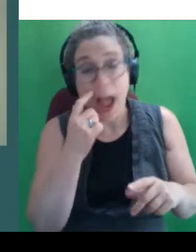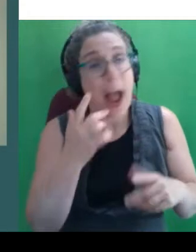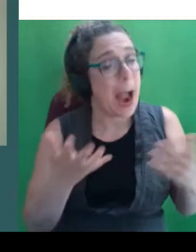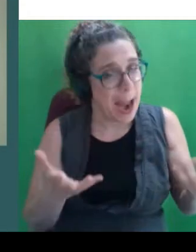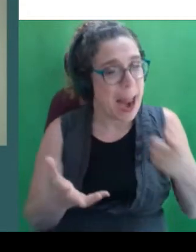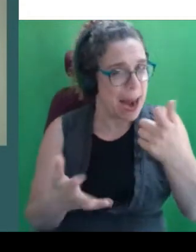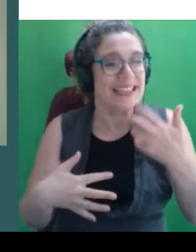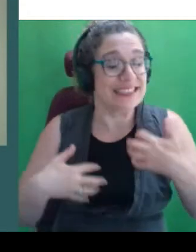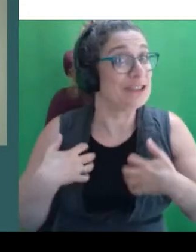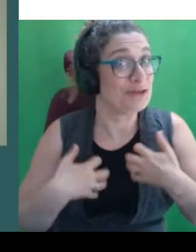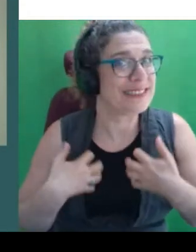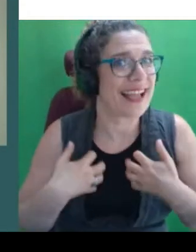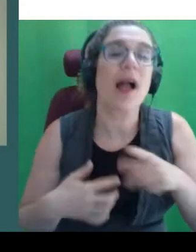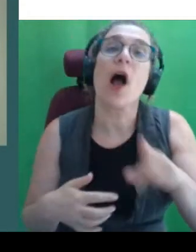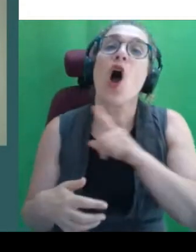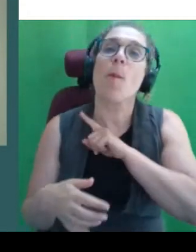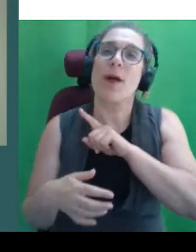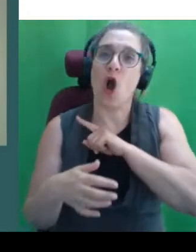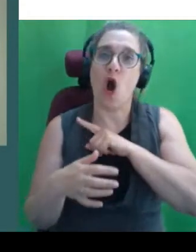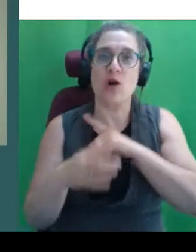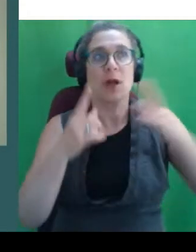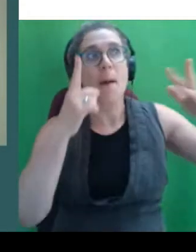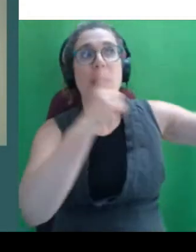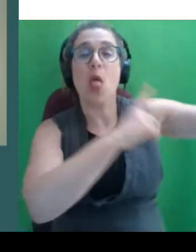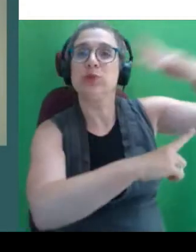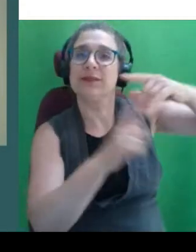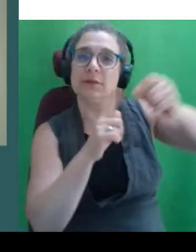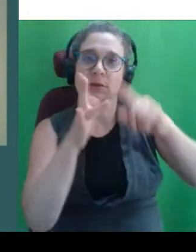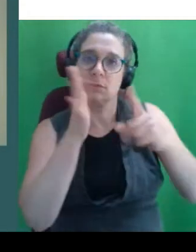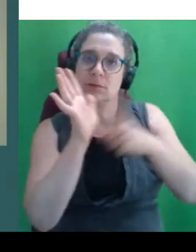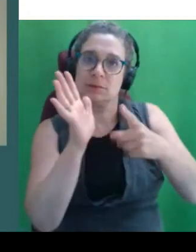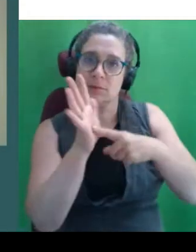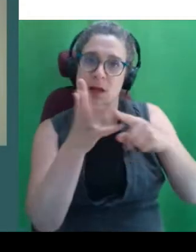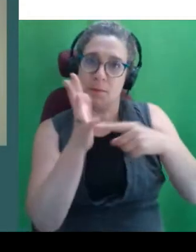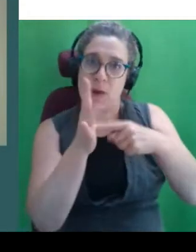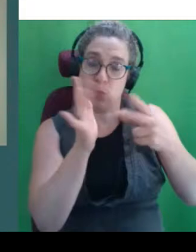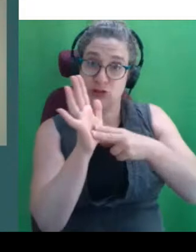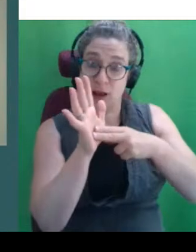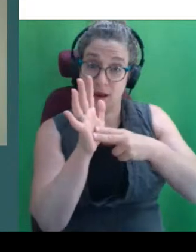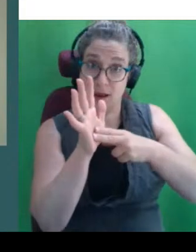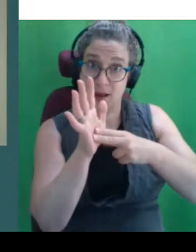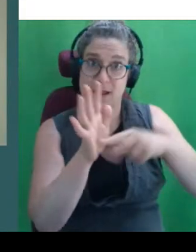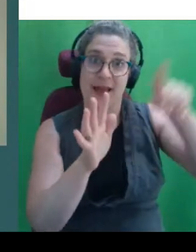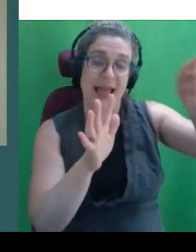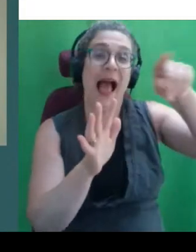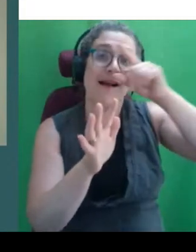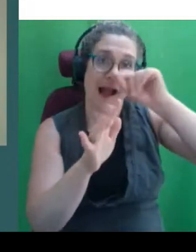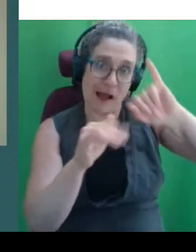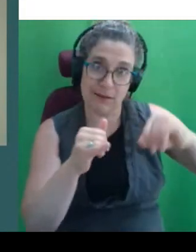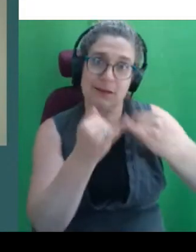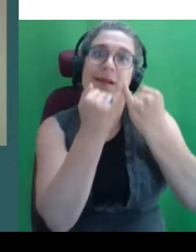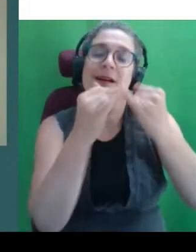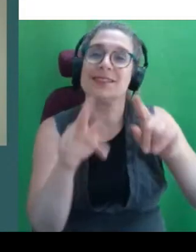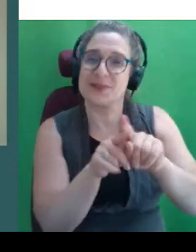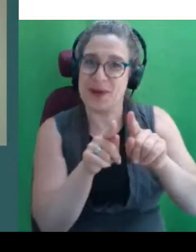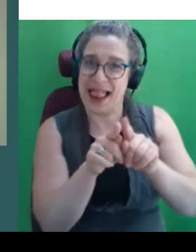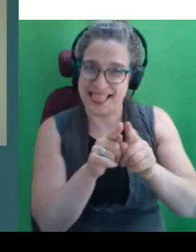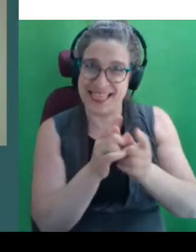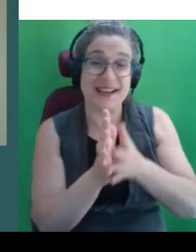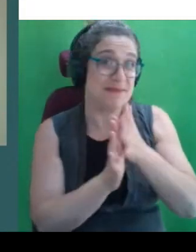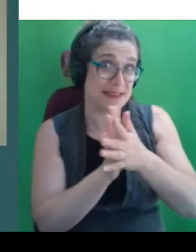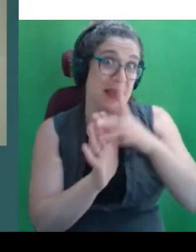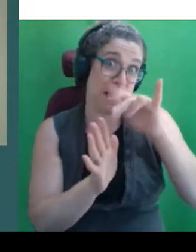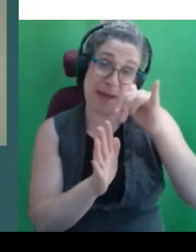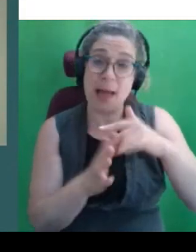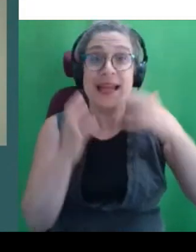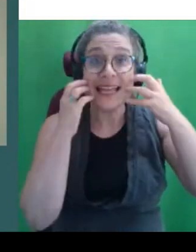that pollutants can be problematic with allergens, etc. So maybe we will see that. I don't know